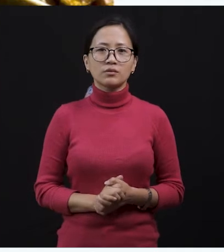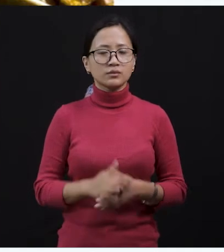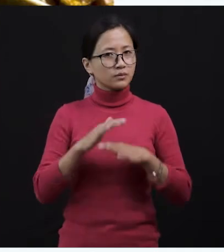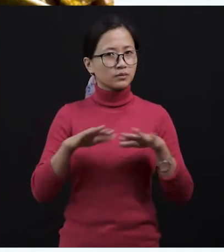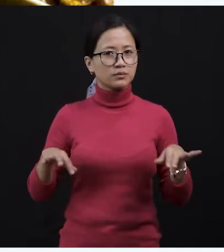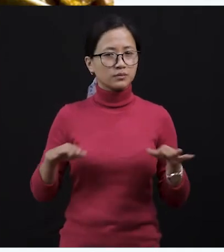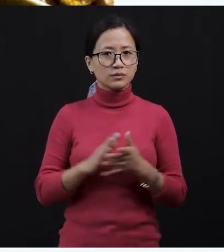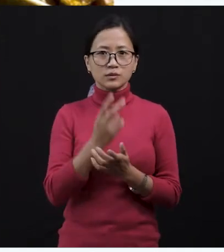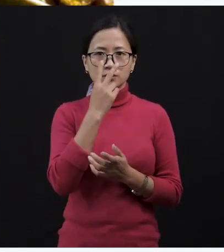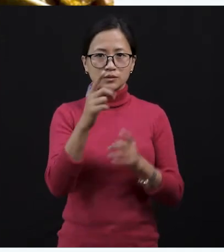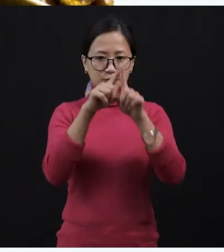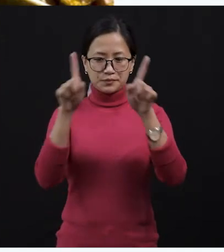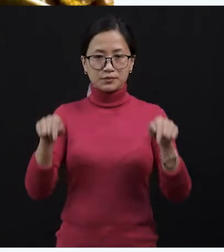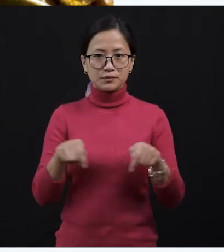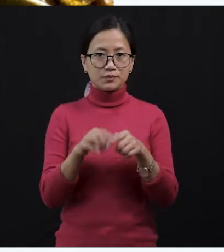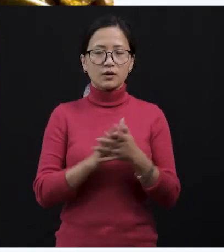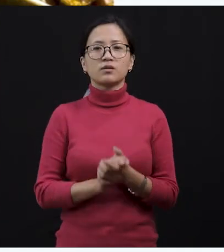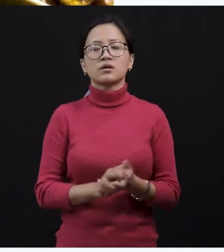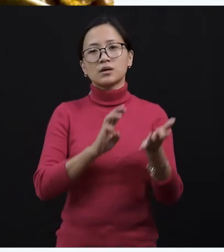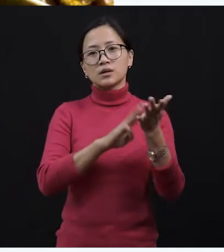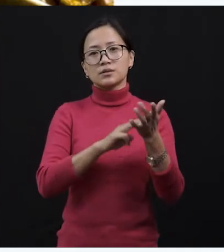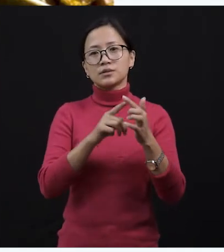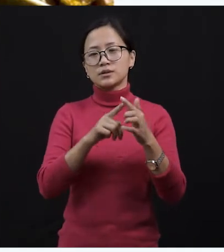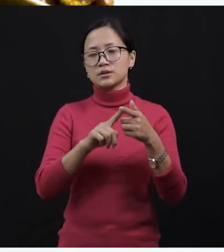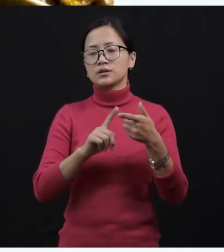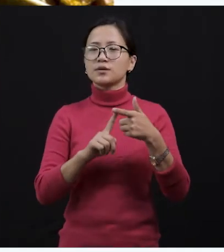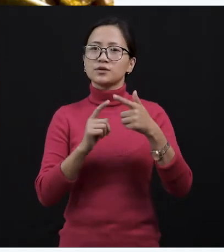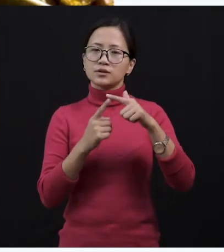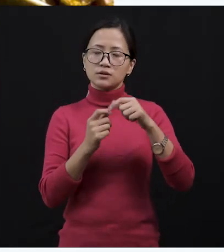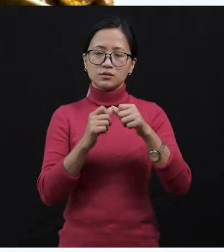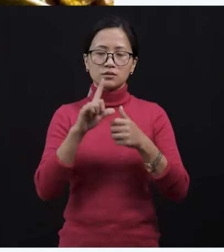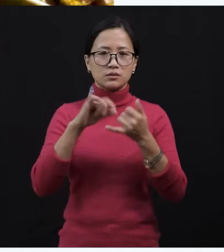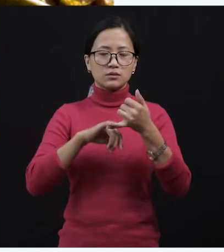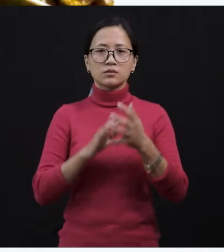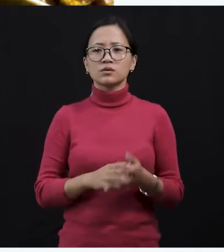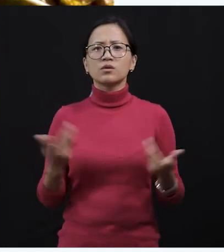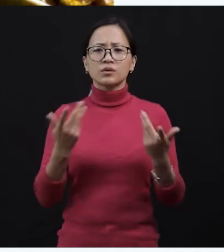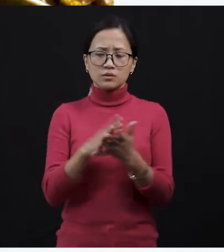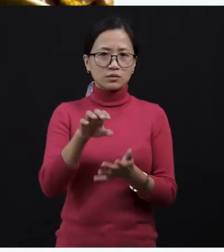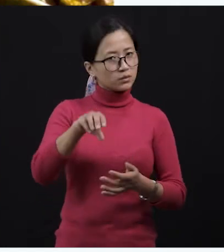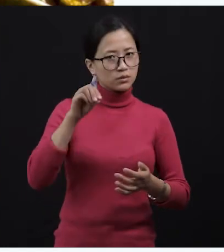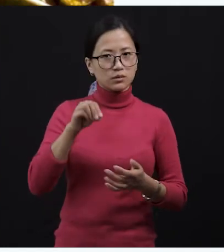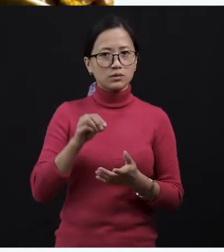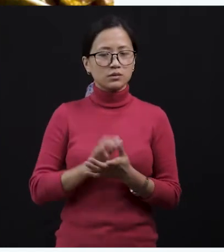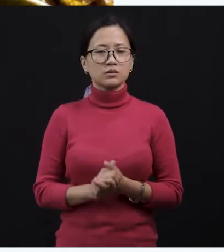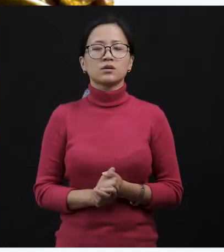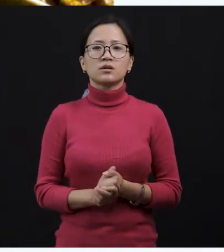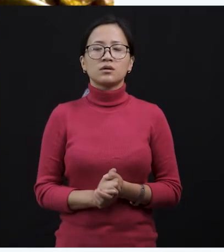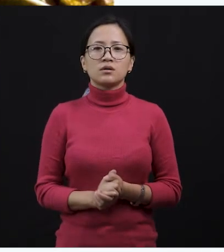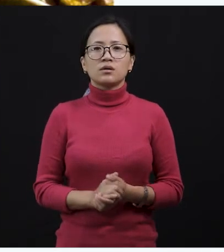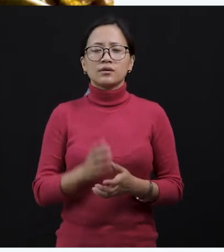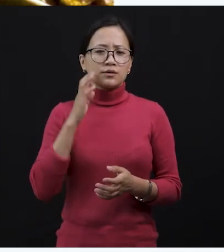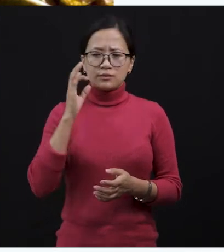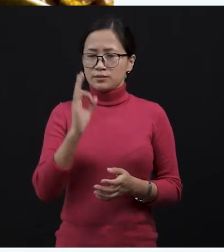Now students, metals. Now we know from where we get the metals, right? So these metals